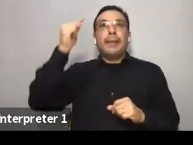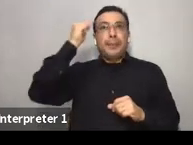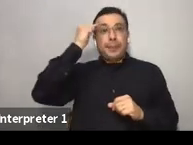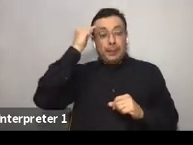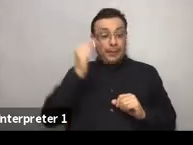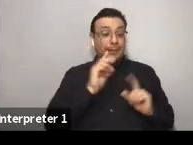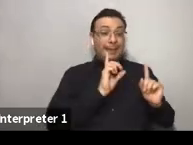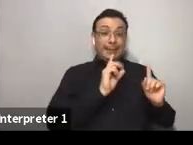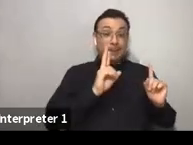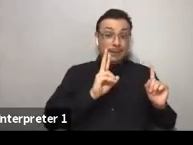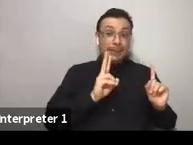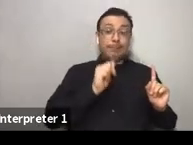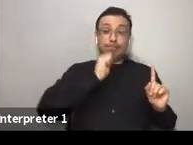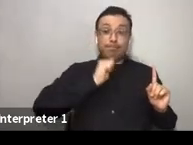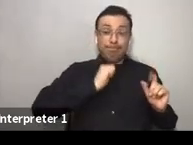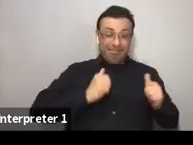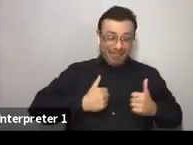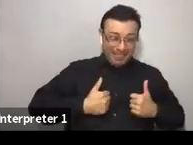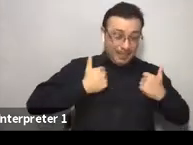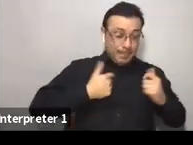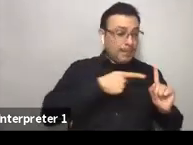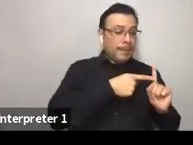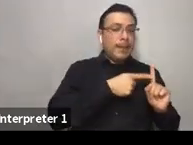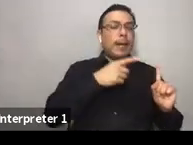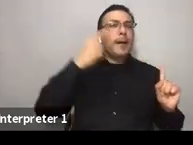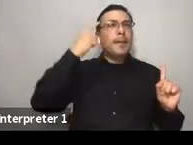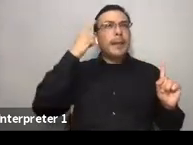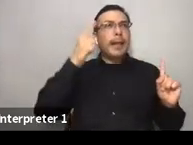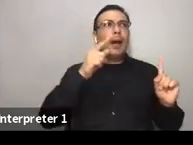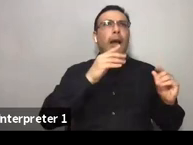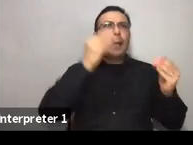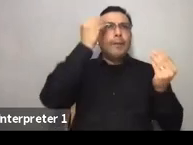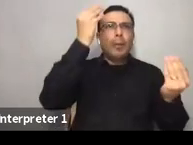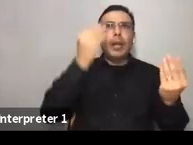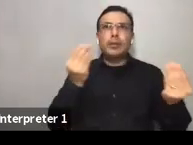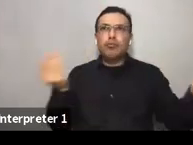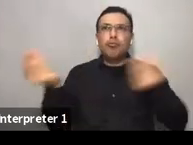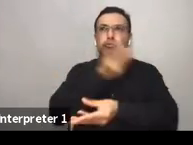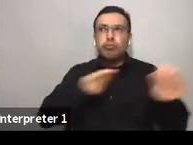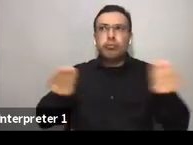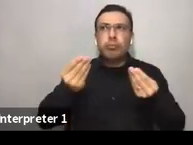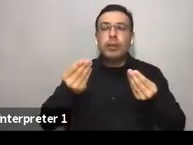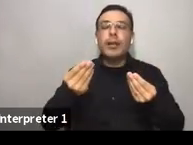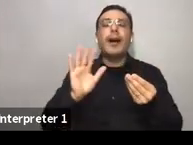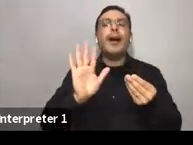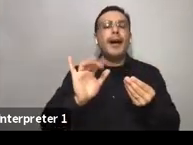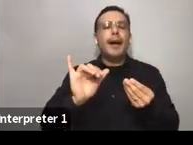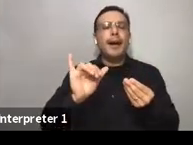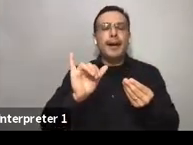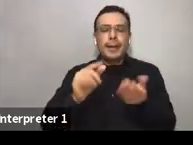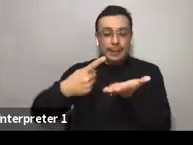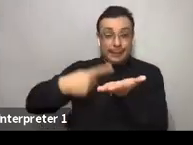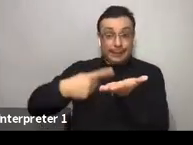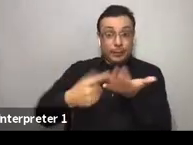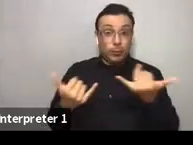The best way to do this is to really lay a solid foundation, which is the goal of today. Everything we talk about